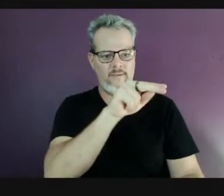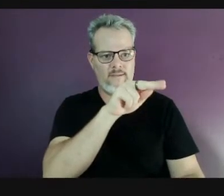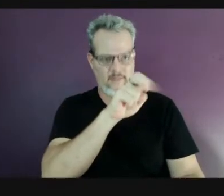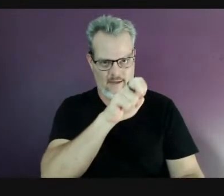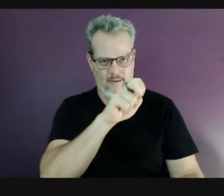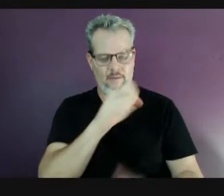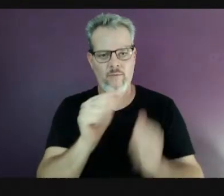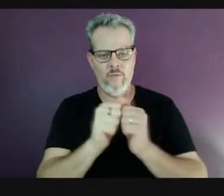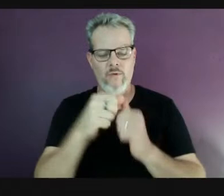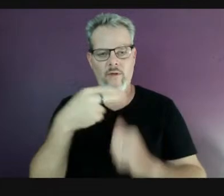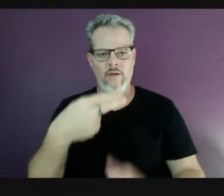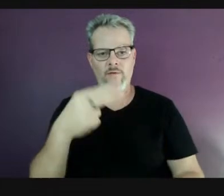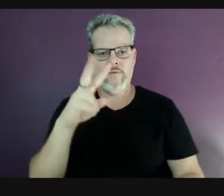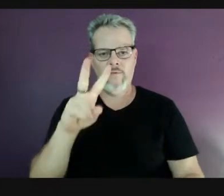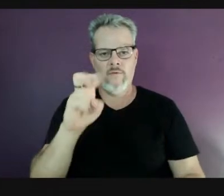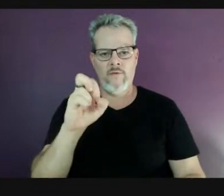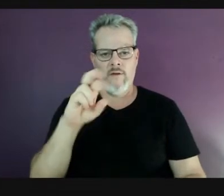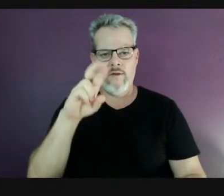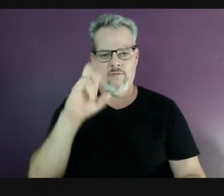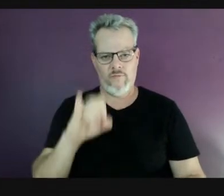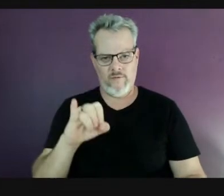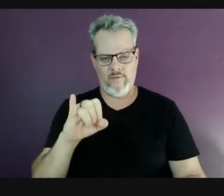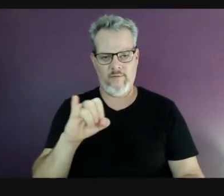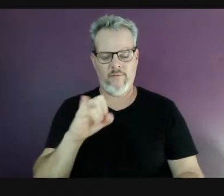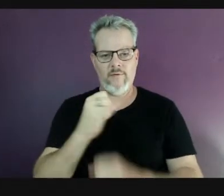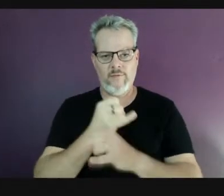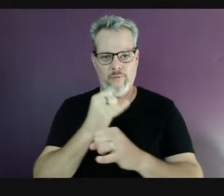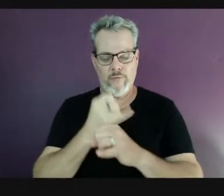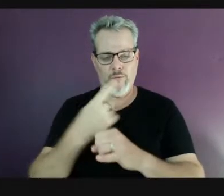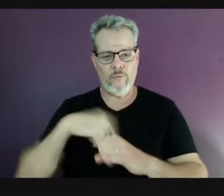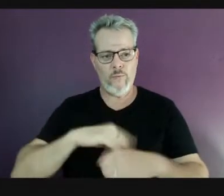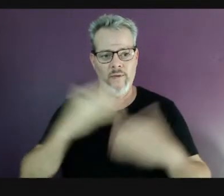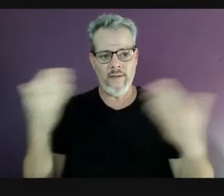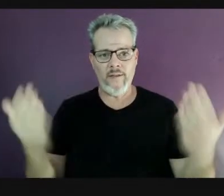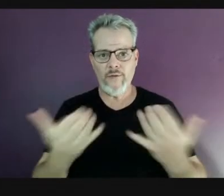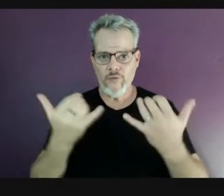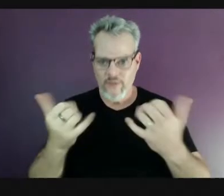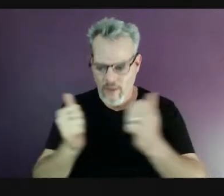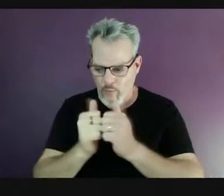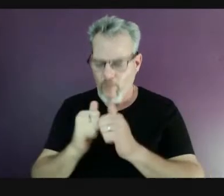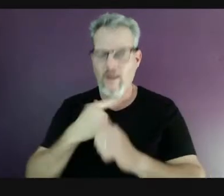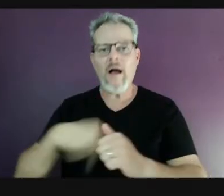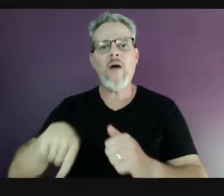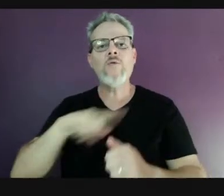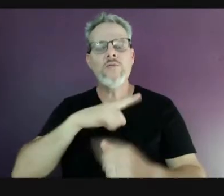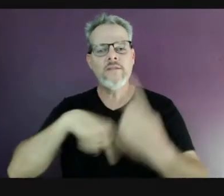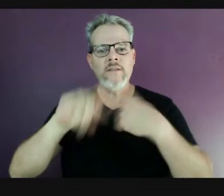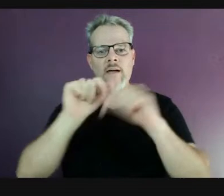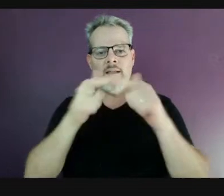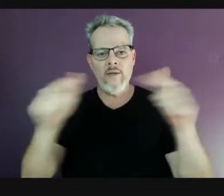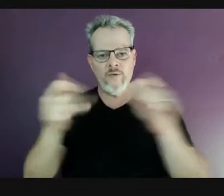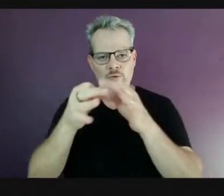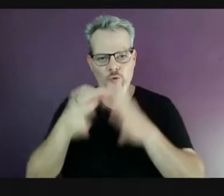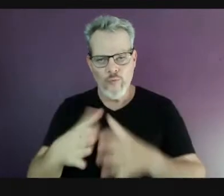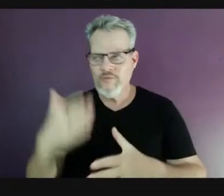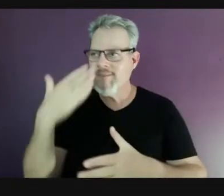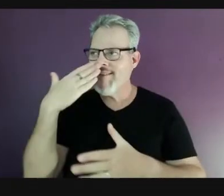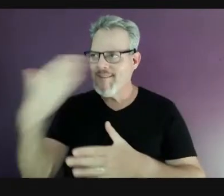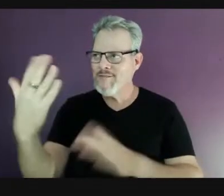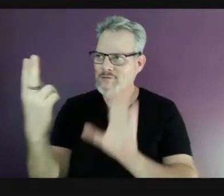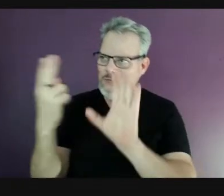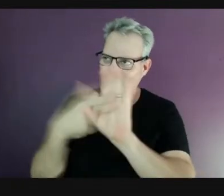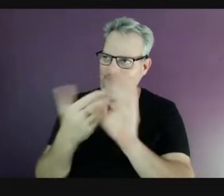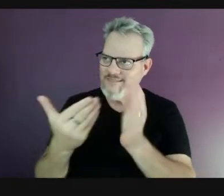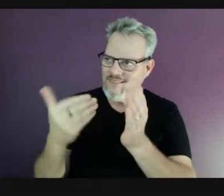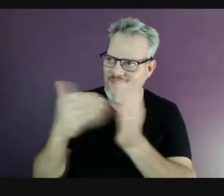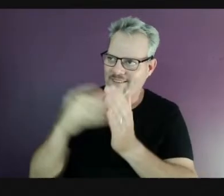Volcano Education and Resilience Institute. We're here today with our ASL interpreters. Mahalo for joining us, you guys.